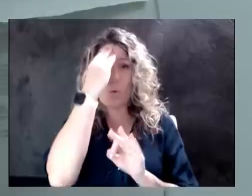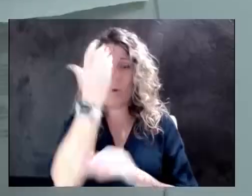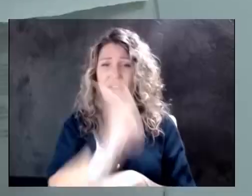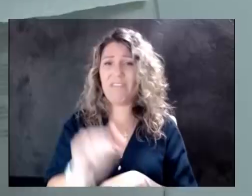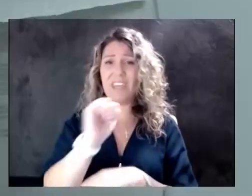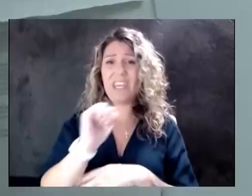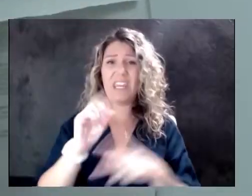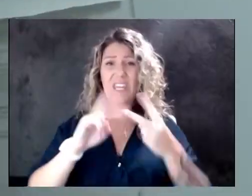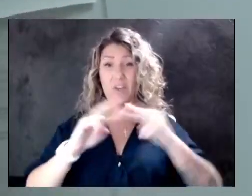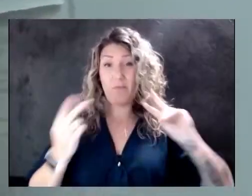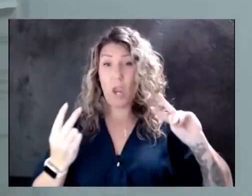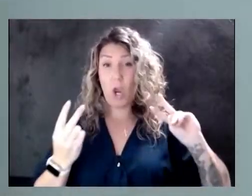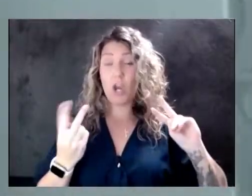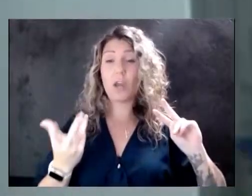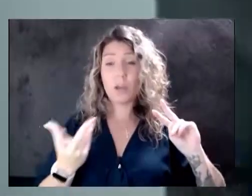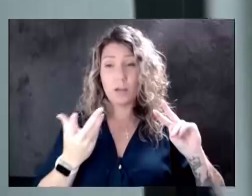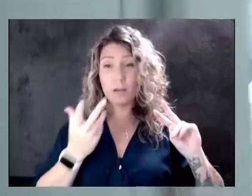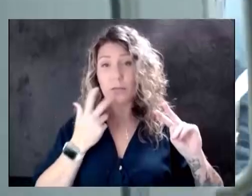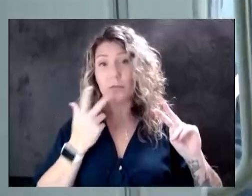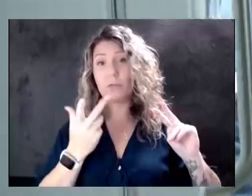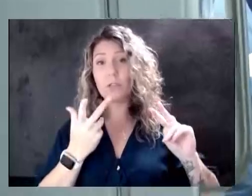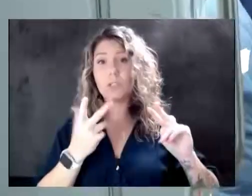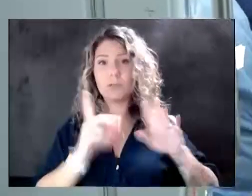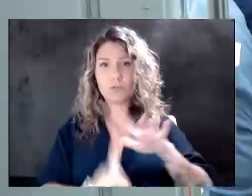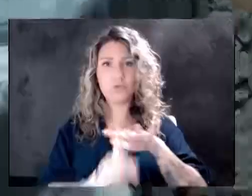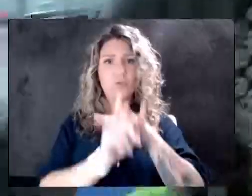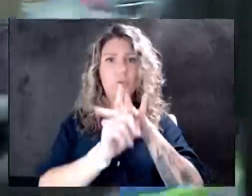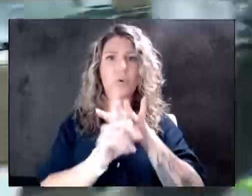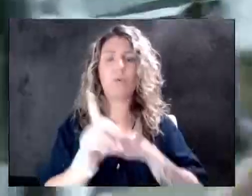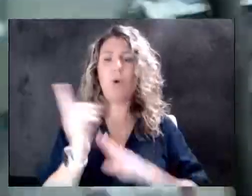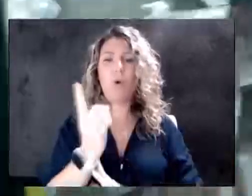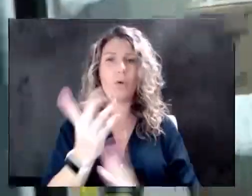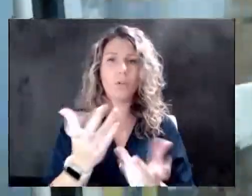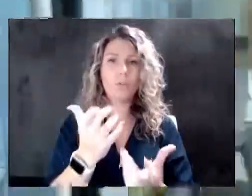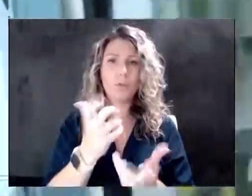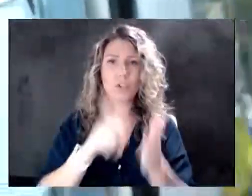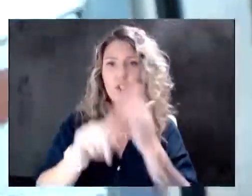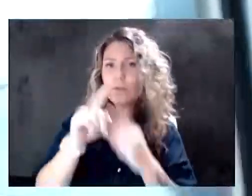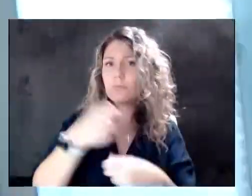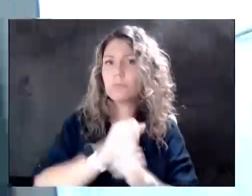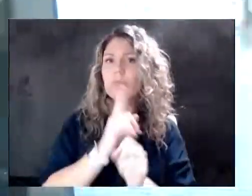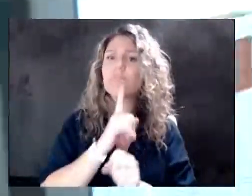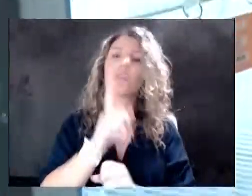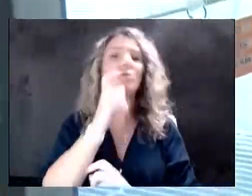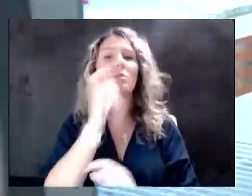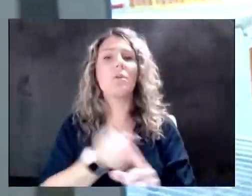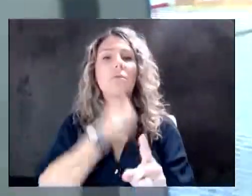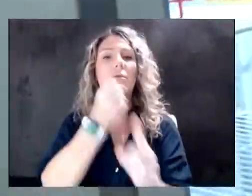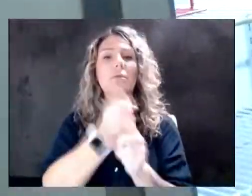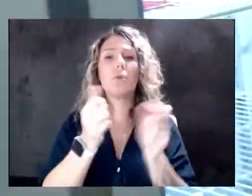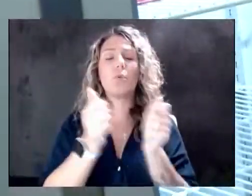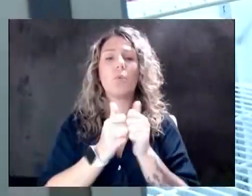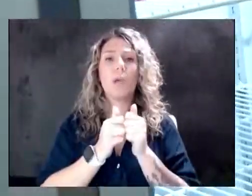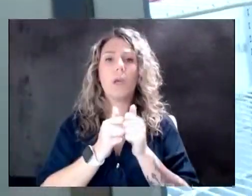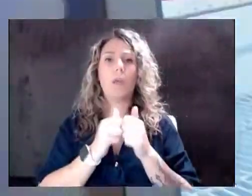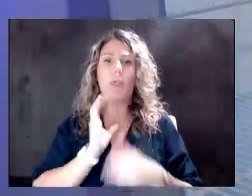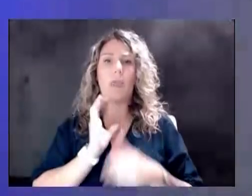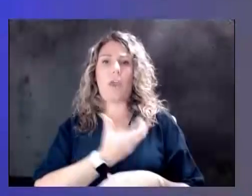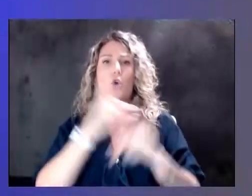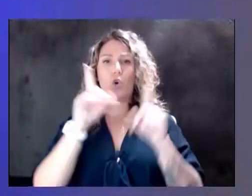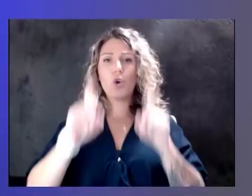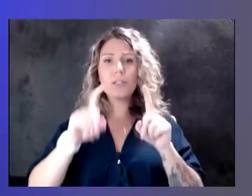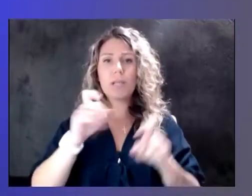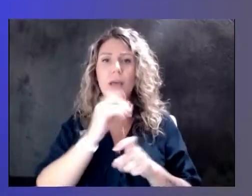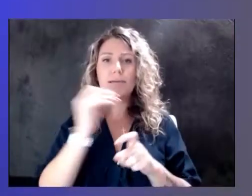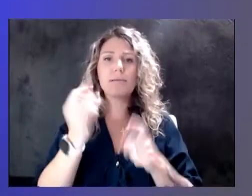of concern emerging, we always want to check and make sure that this isn't having any impact on the performance of our test. We do that a number of